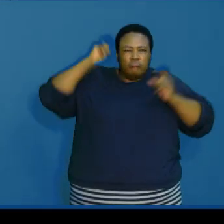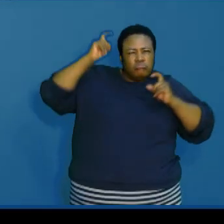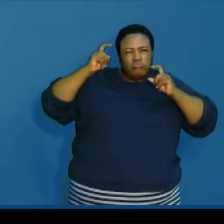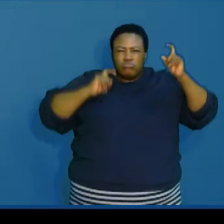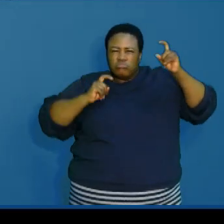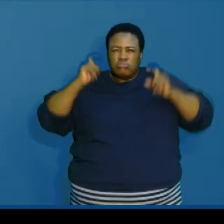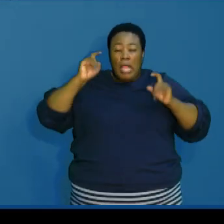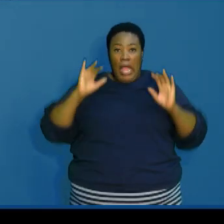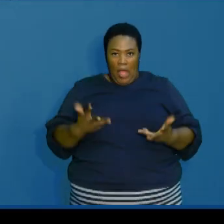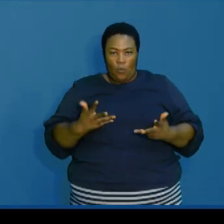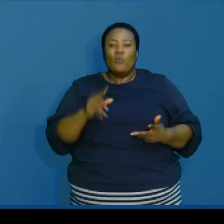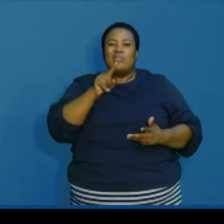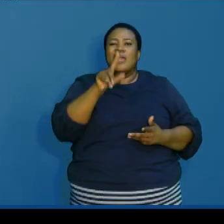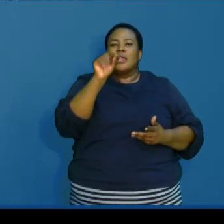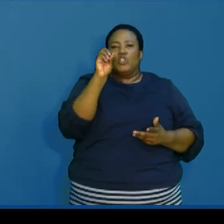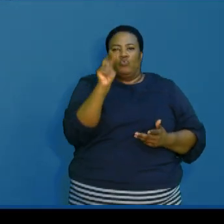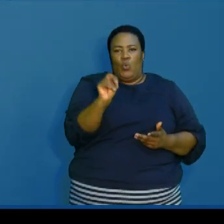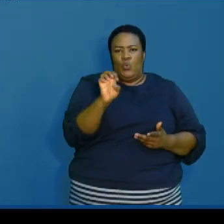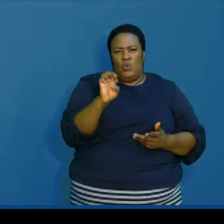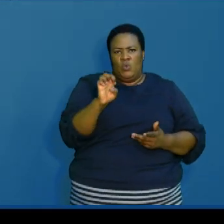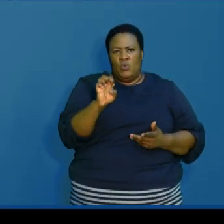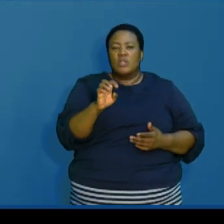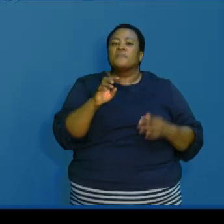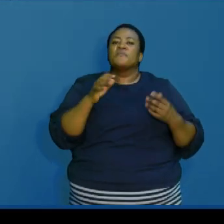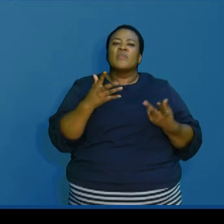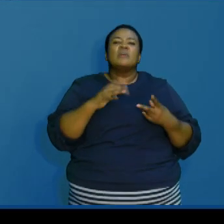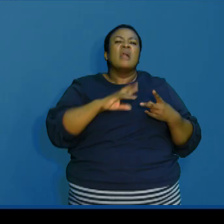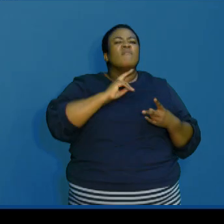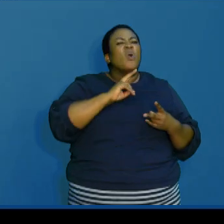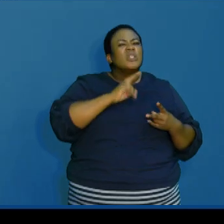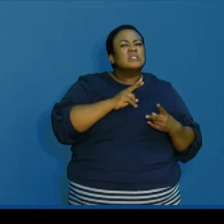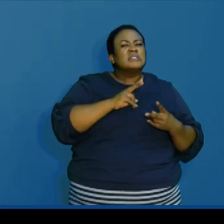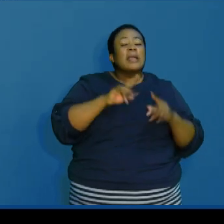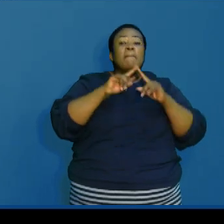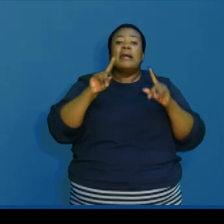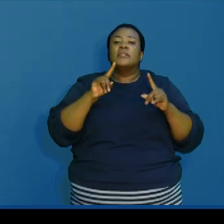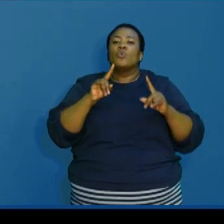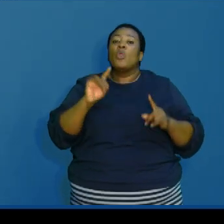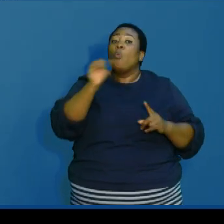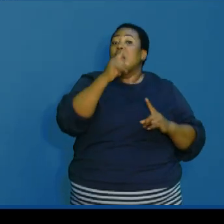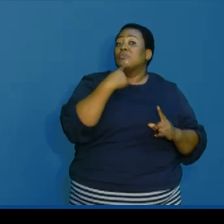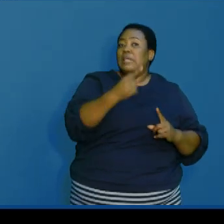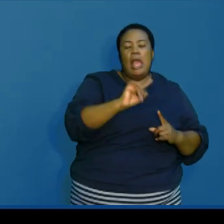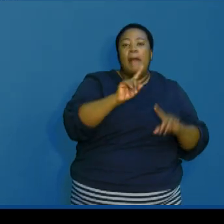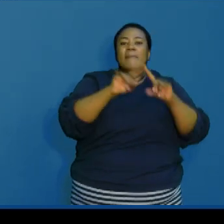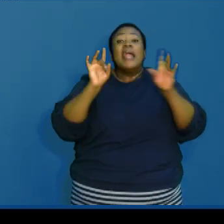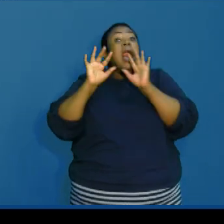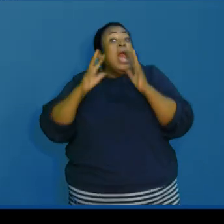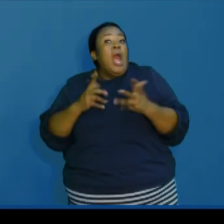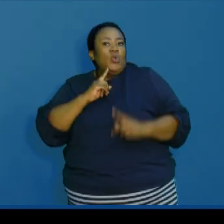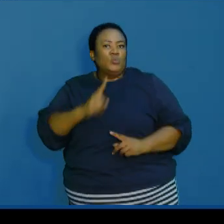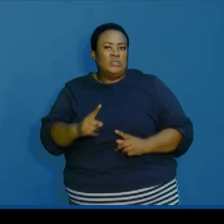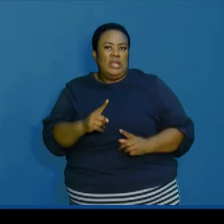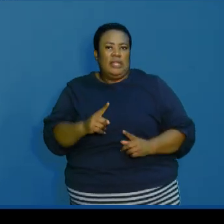Tone is a voice. It is not about what you say, but it is about how you say it. It is